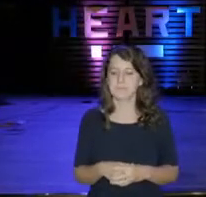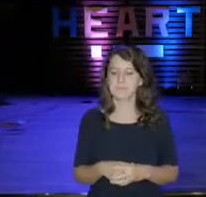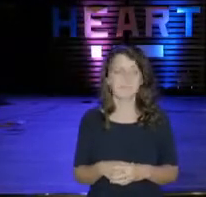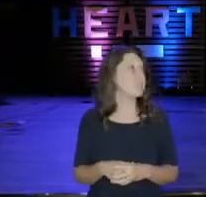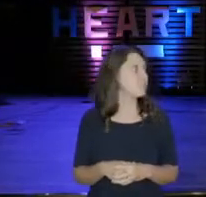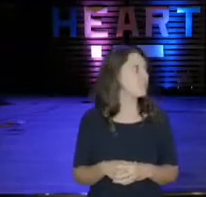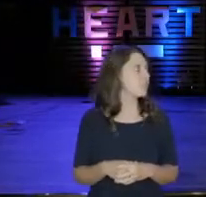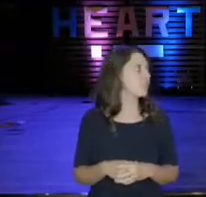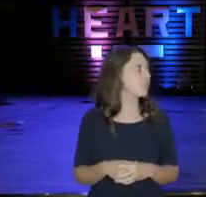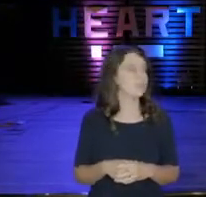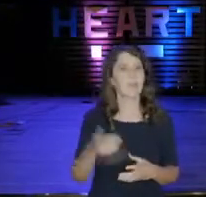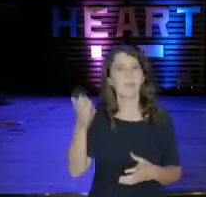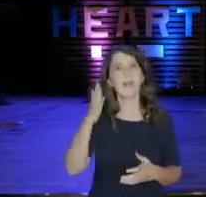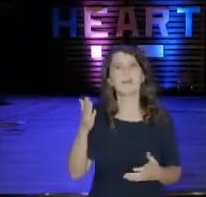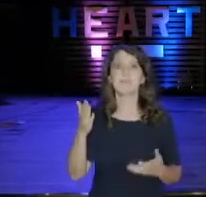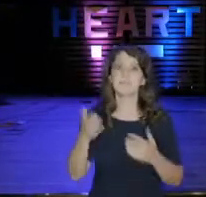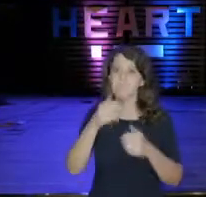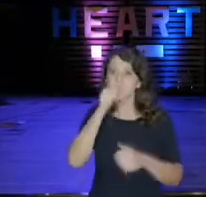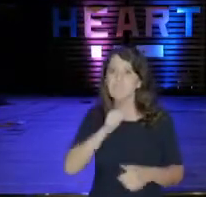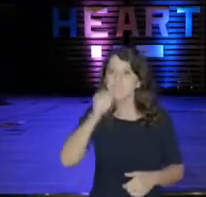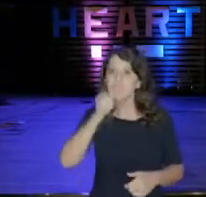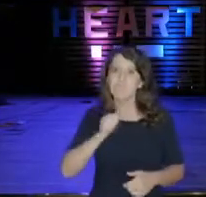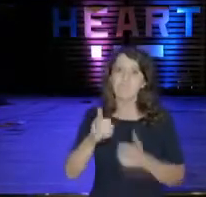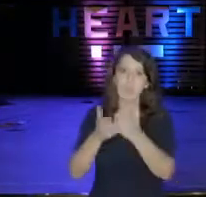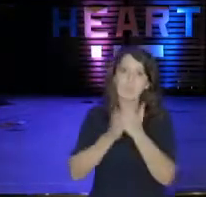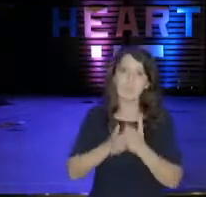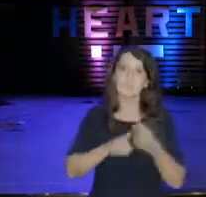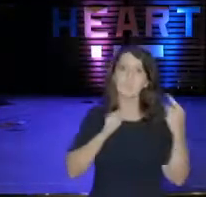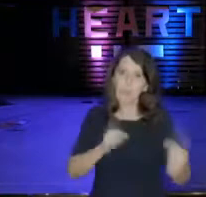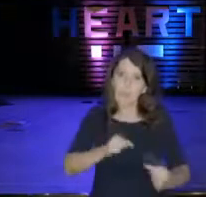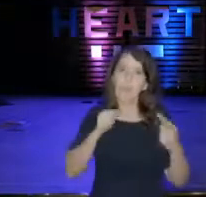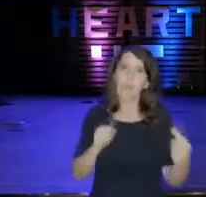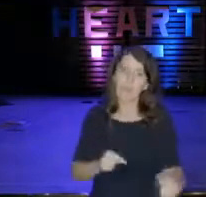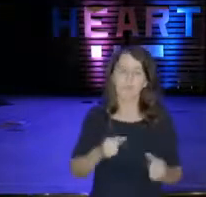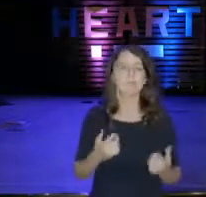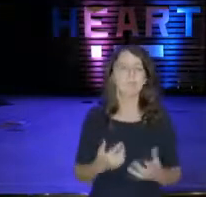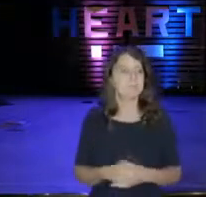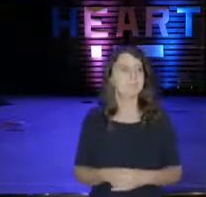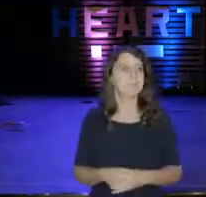God gives us toughest battles to his strongest soldiers. I hear. So.